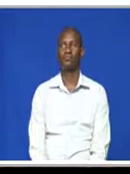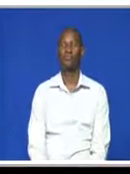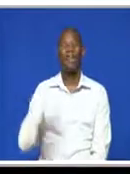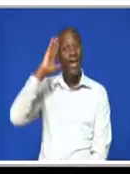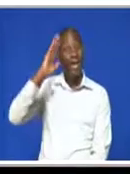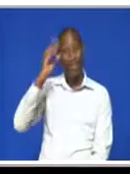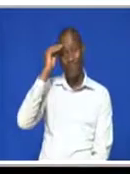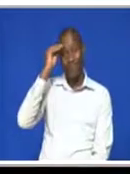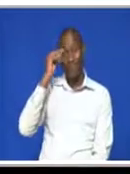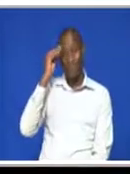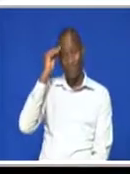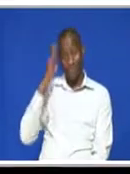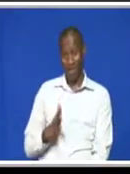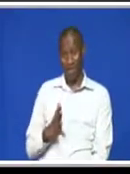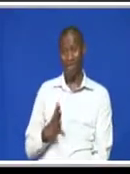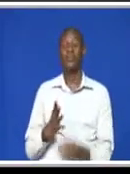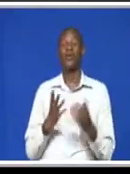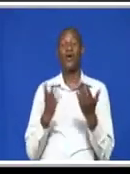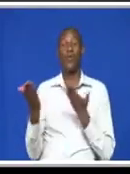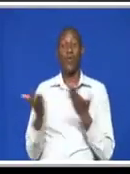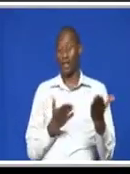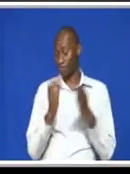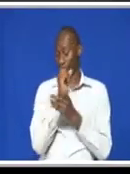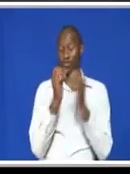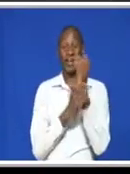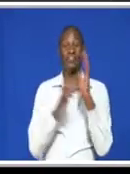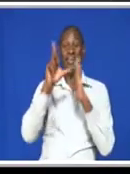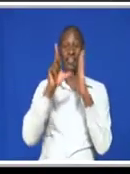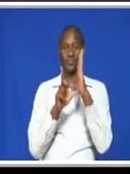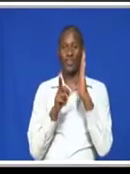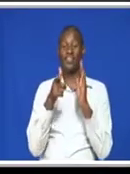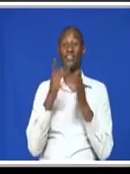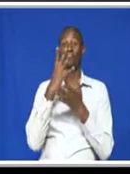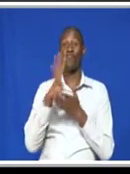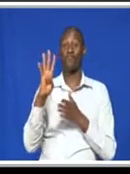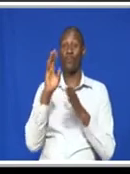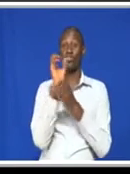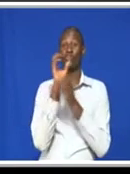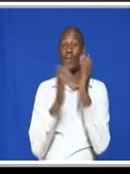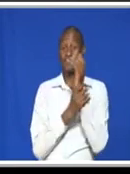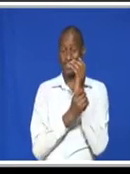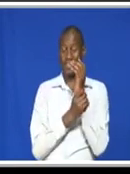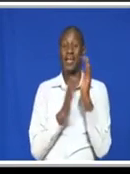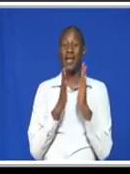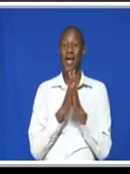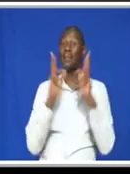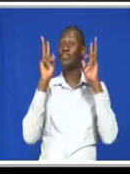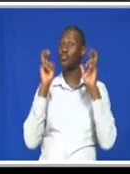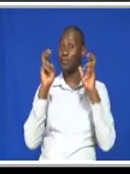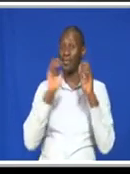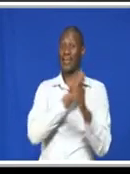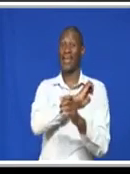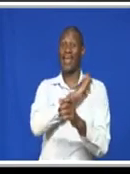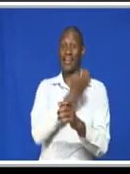Hello viewer, welcome to a geography lesson. This is Form 4 Geography and the topic is